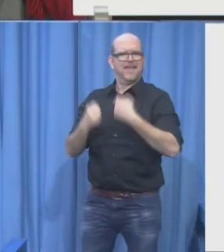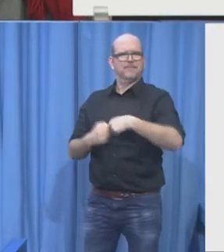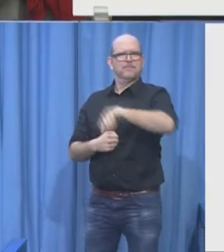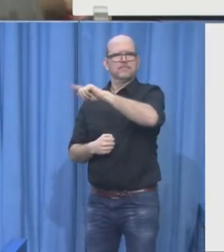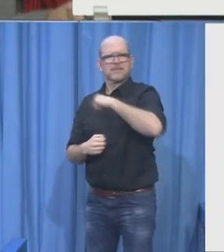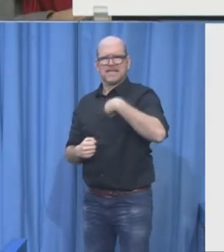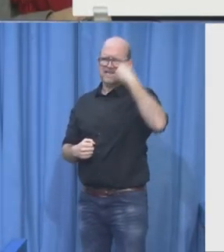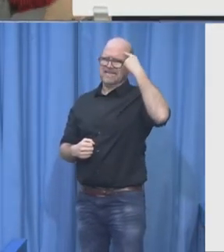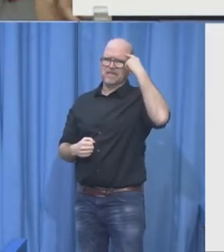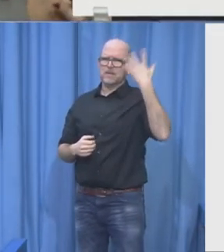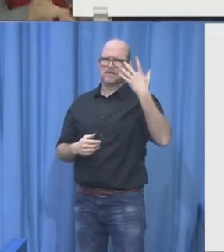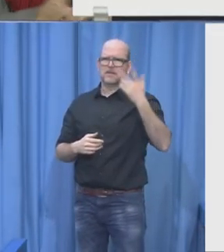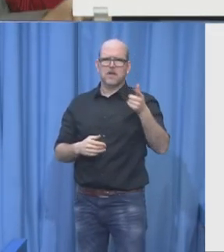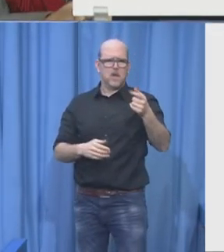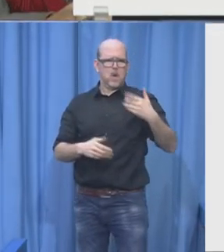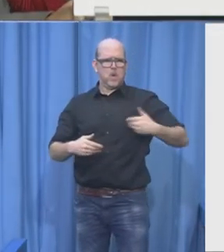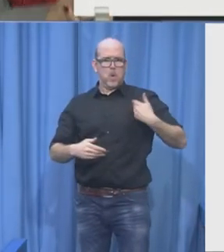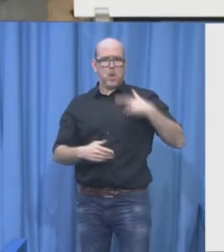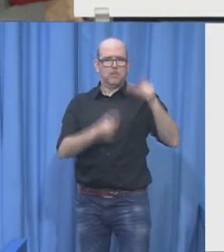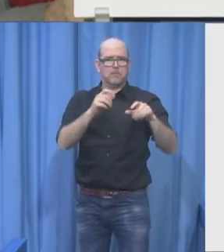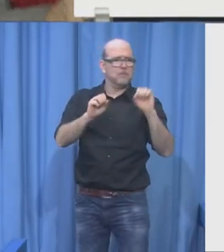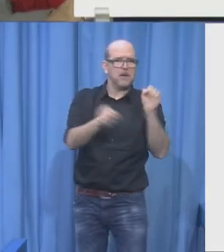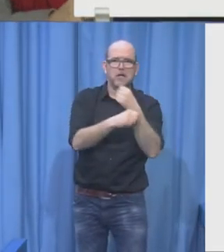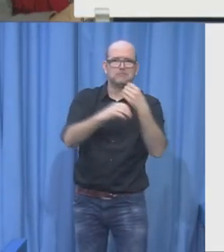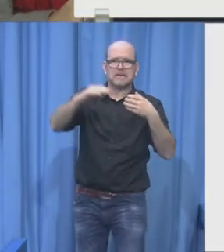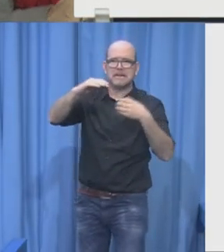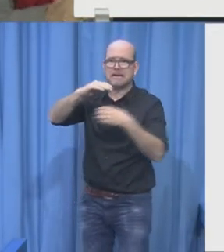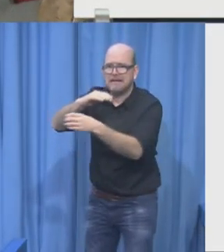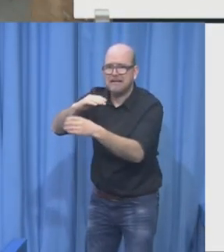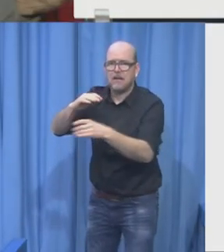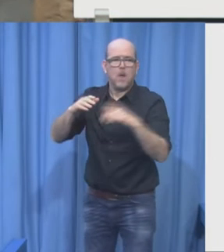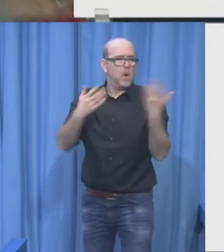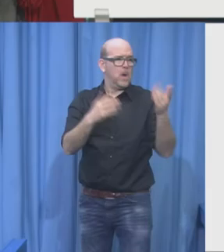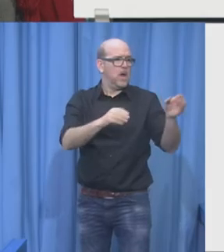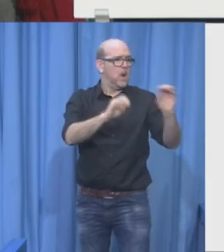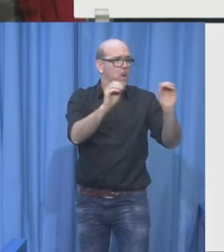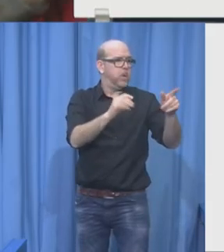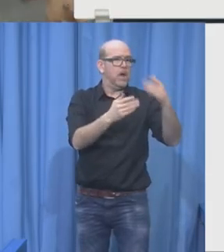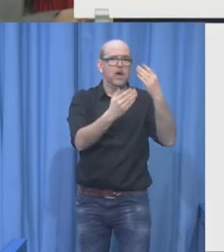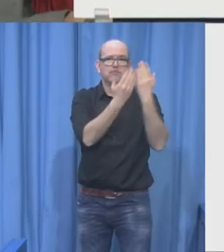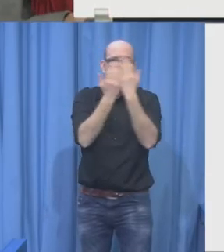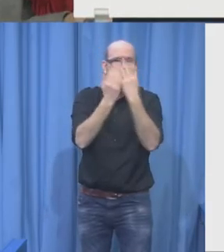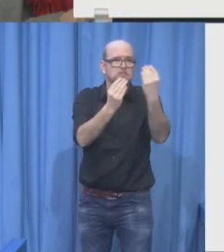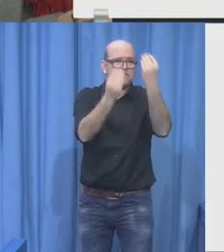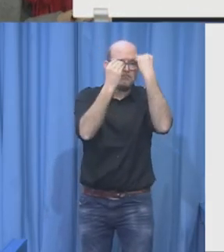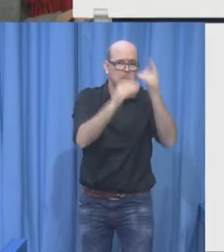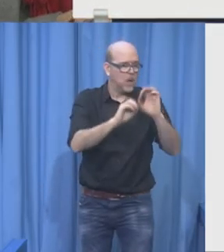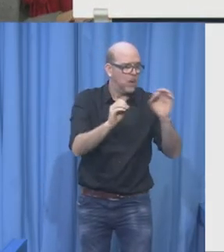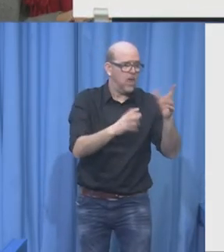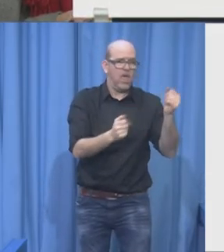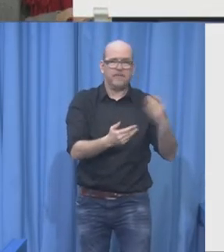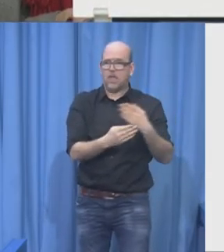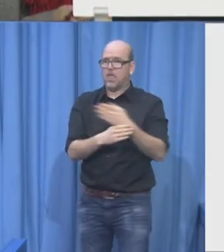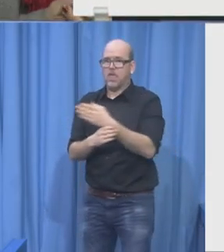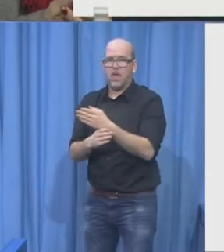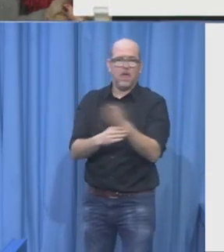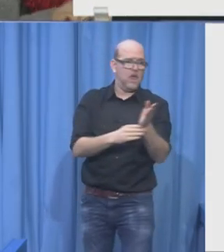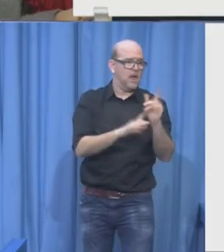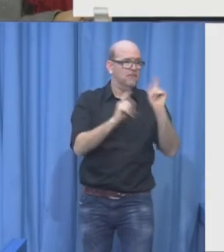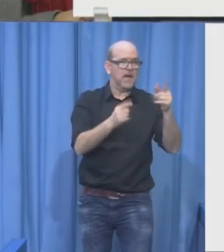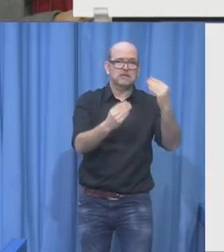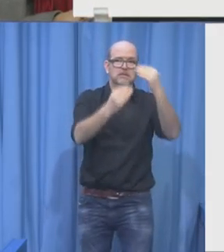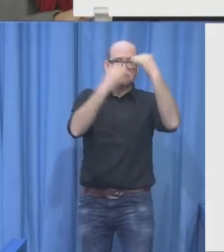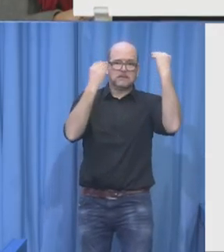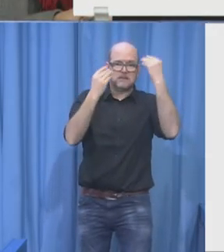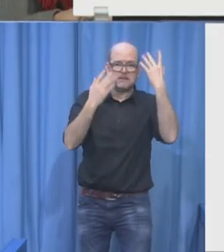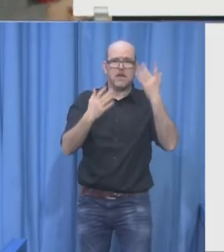school. And that is an extremely, a very serious problem because they are the future generation for the